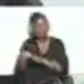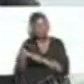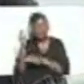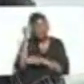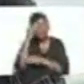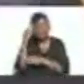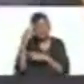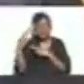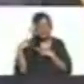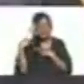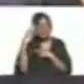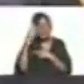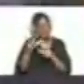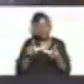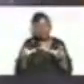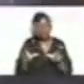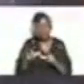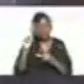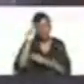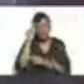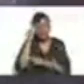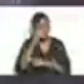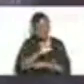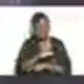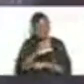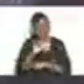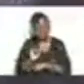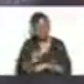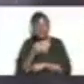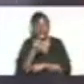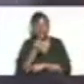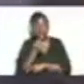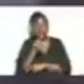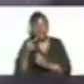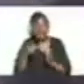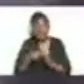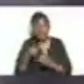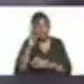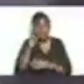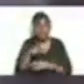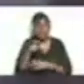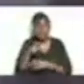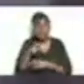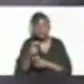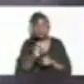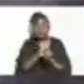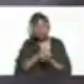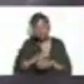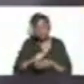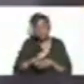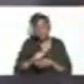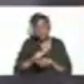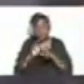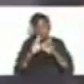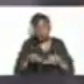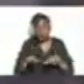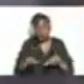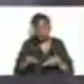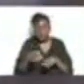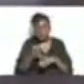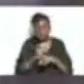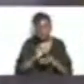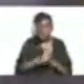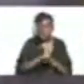with responsibility for local government, Clay Sweeting. This would help to train children from school, from grade